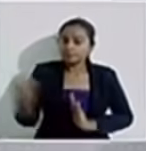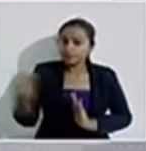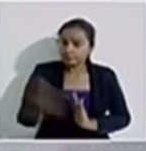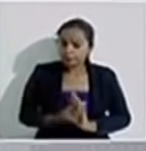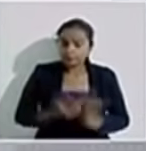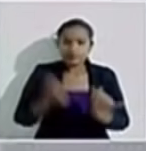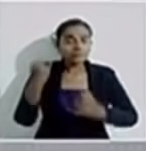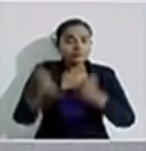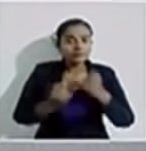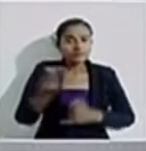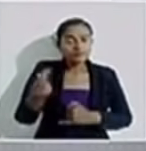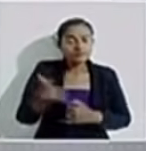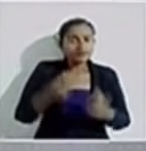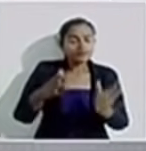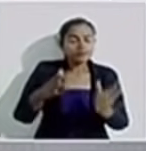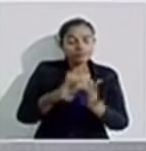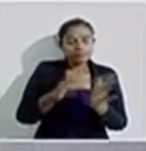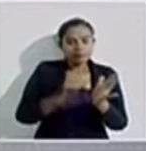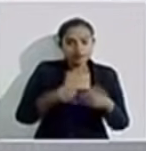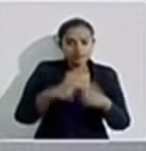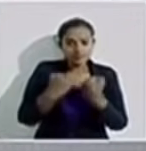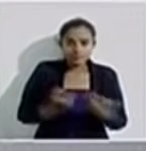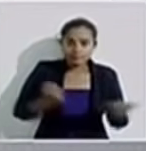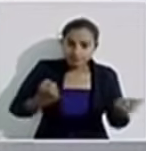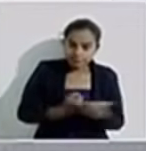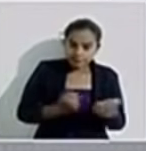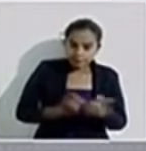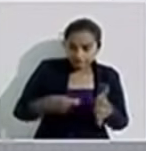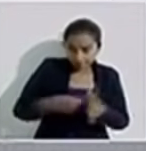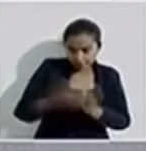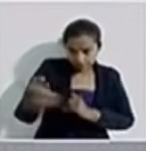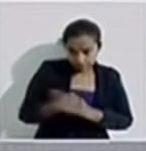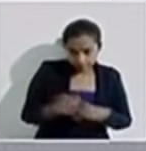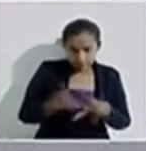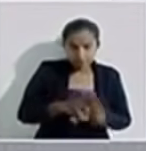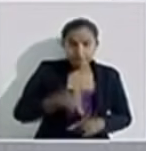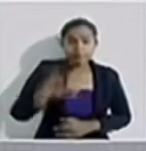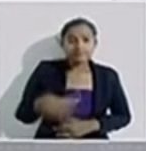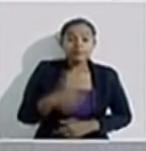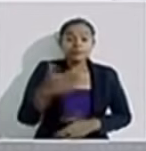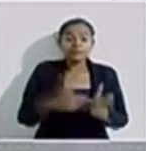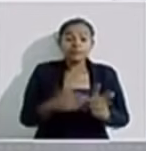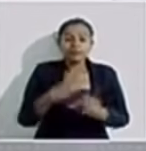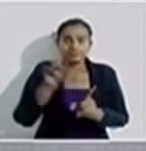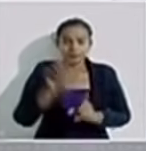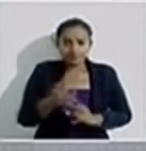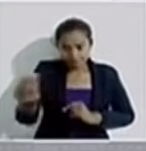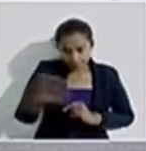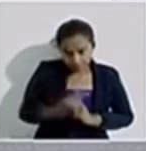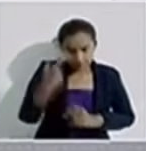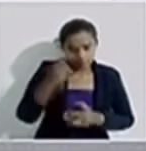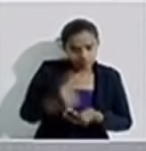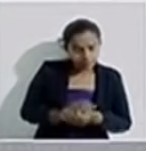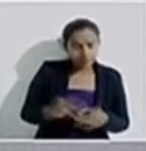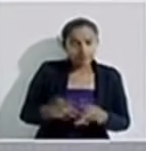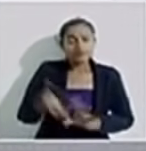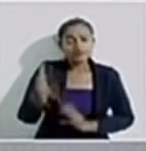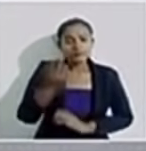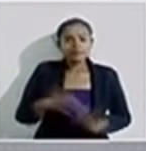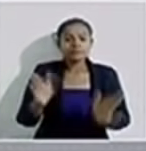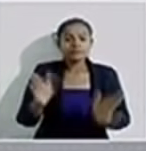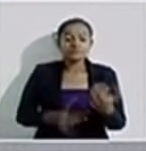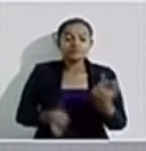special drawing rights allocation of around 800 million US dollars. However, Moody's Investor Service notes, and I quote,